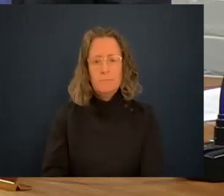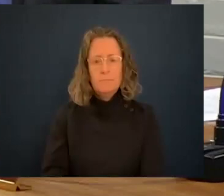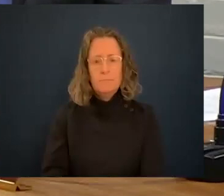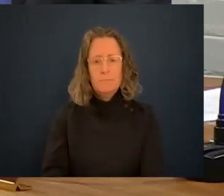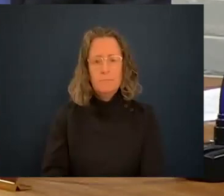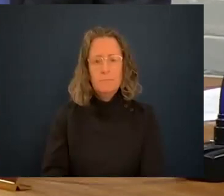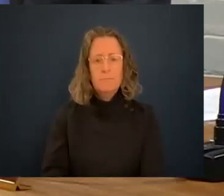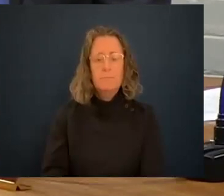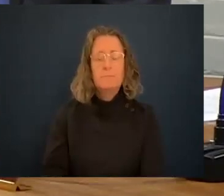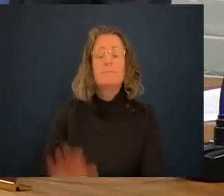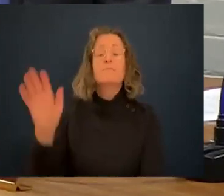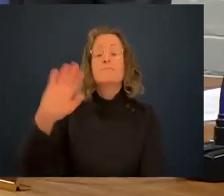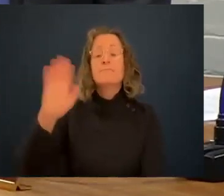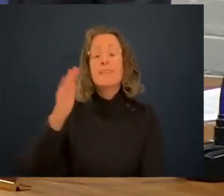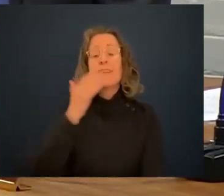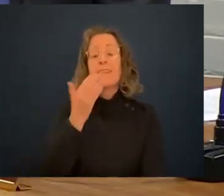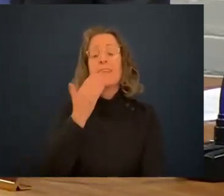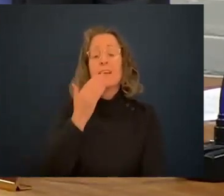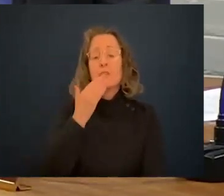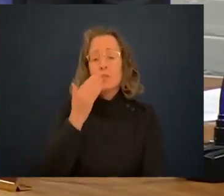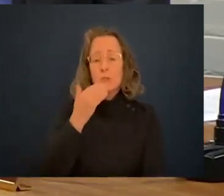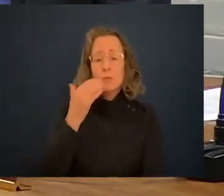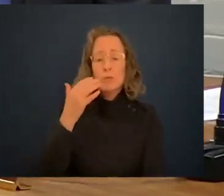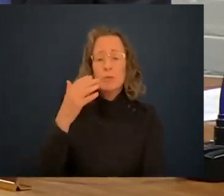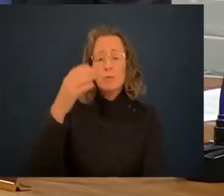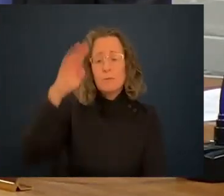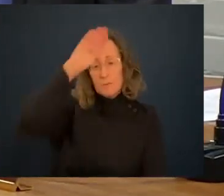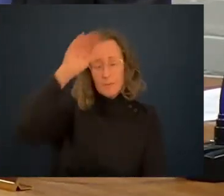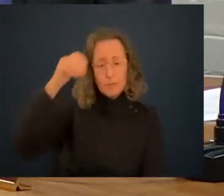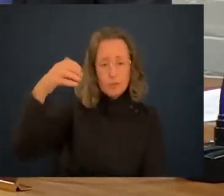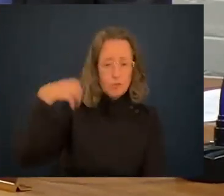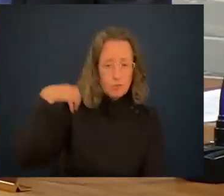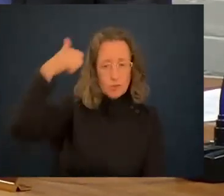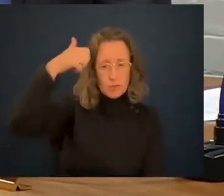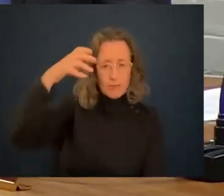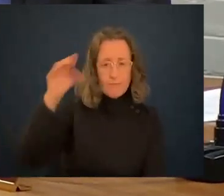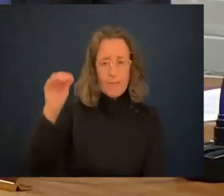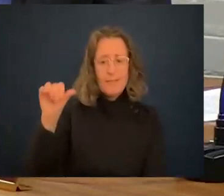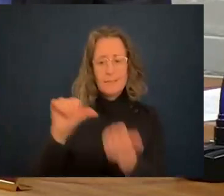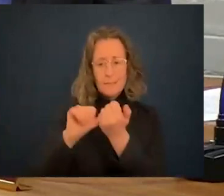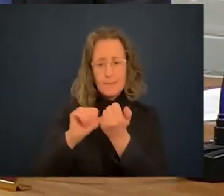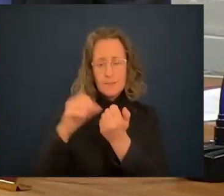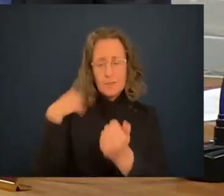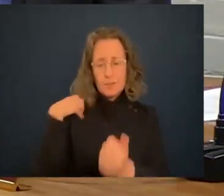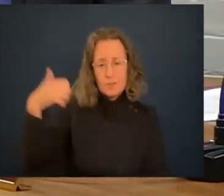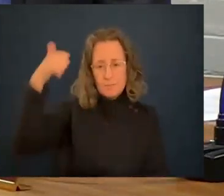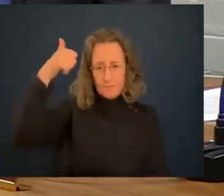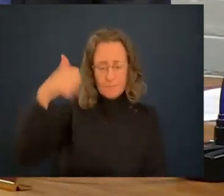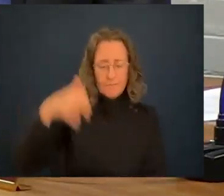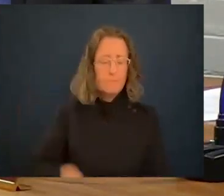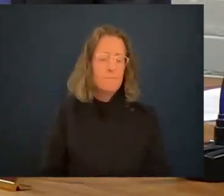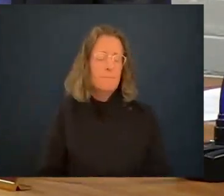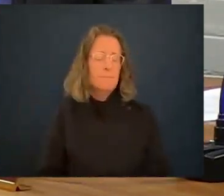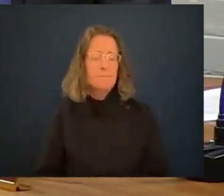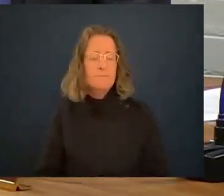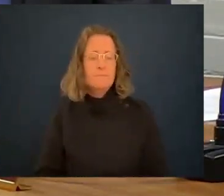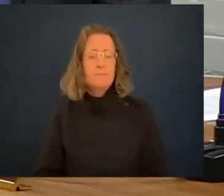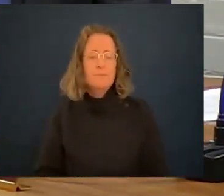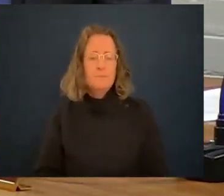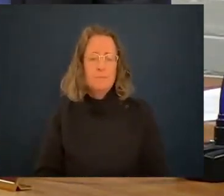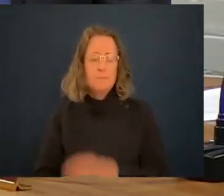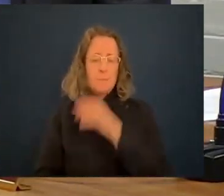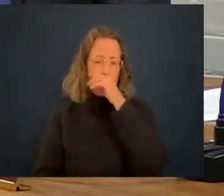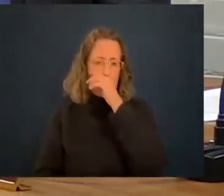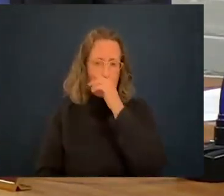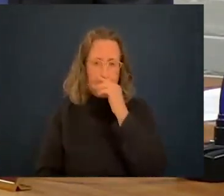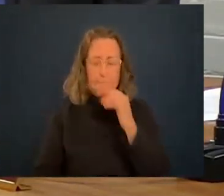thank you so much for being here ask me uh okay so oh boy am I I'm